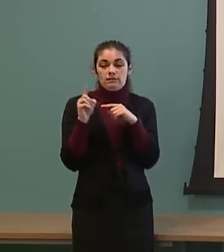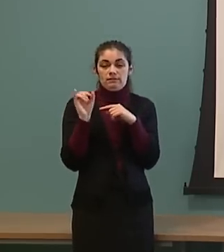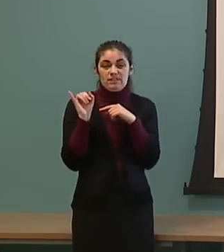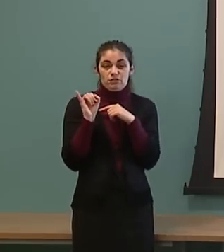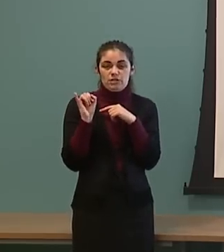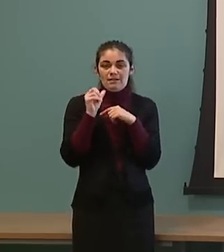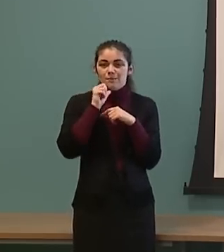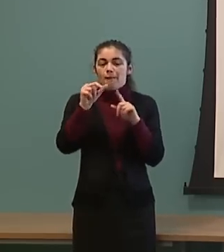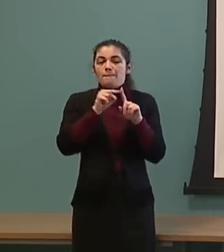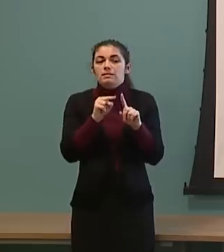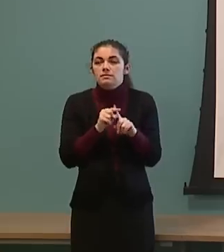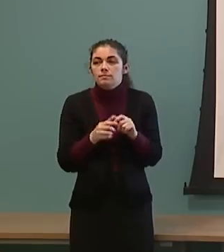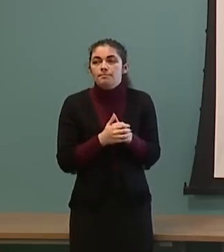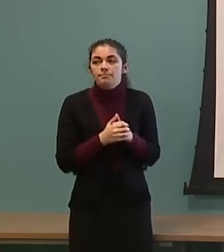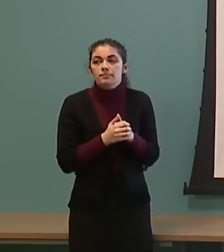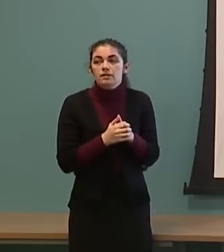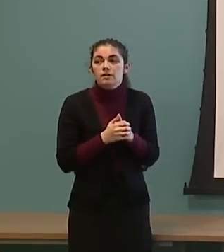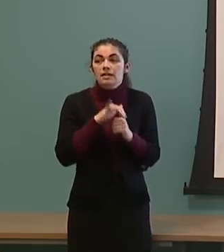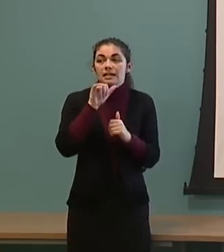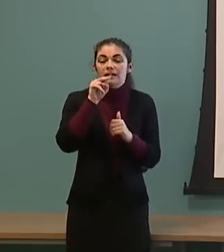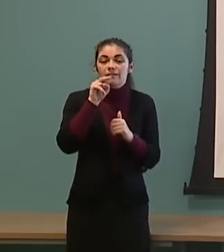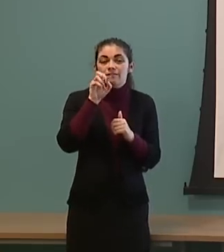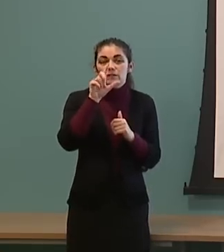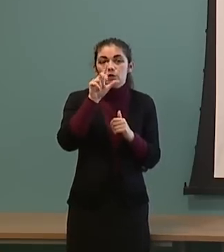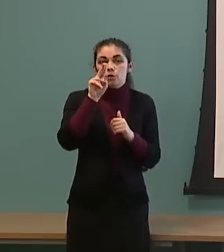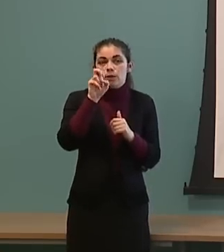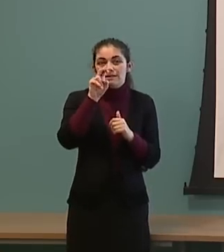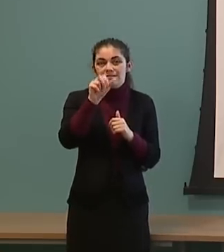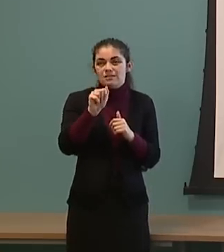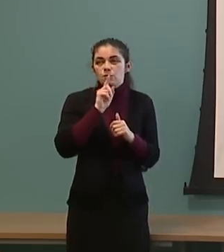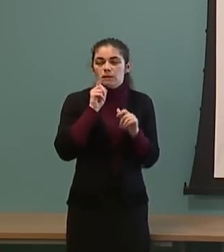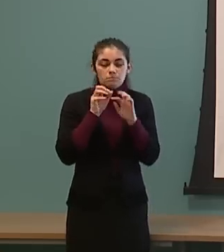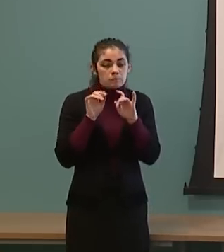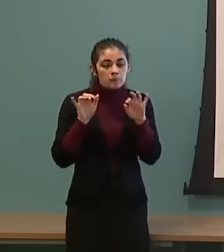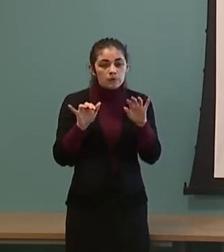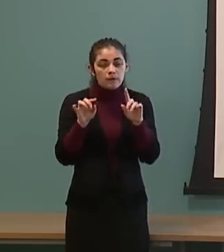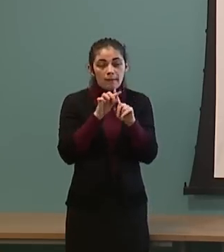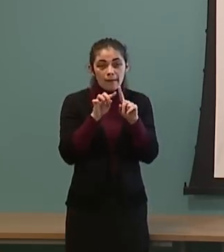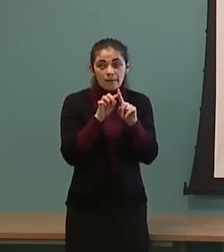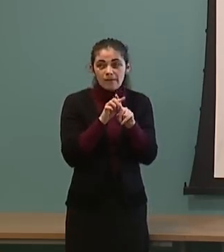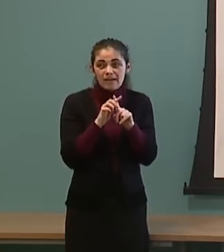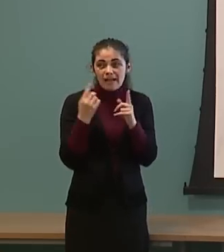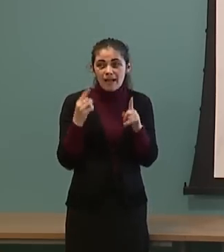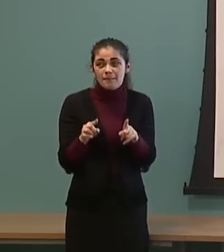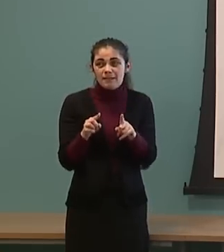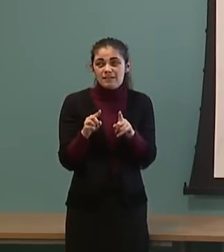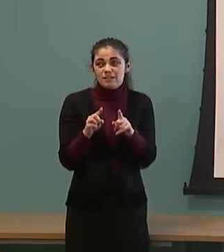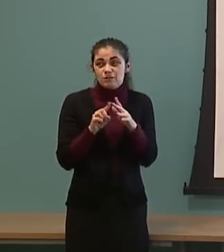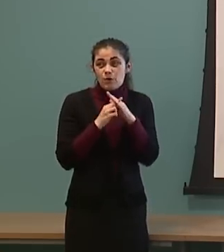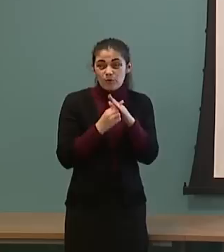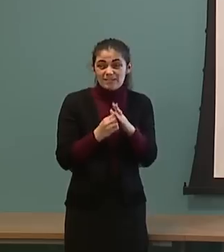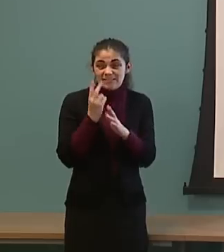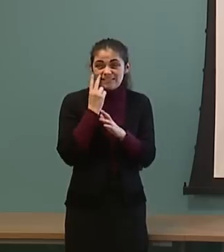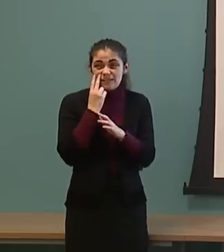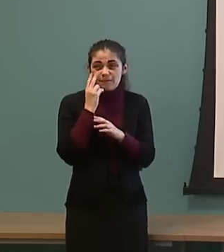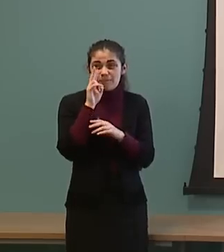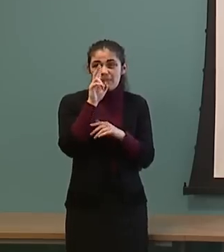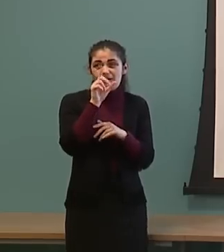and they're not positive. And influenza's been very high in our community. So we've seen a lot of influenza. Early in the drive-thrus, we were seeing